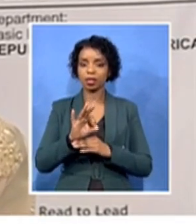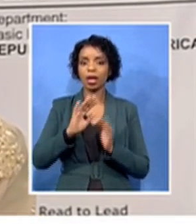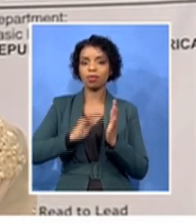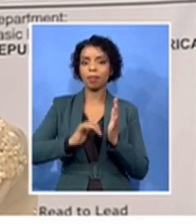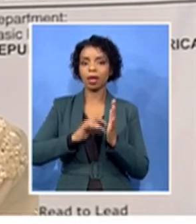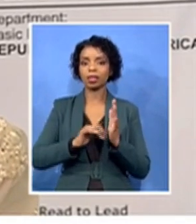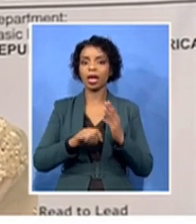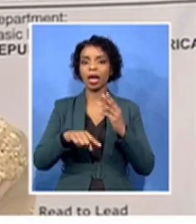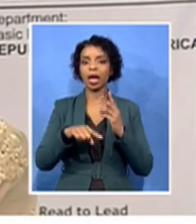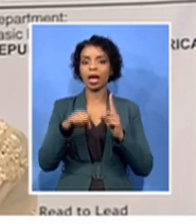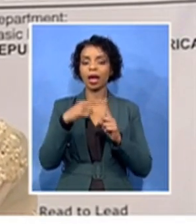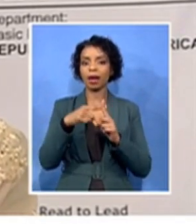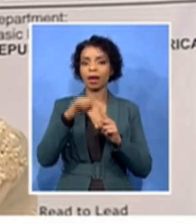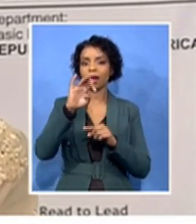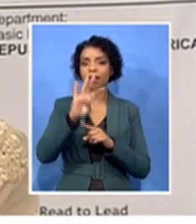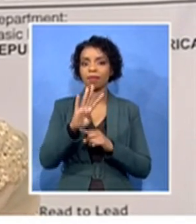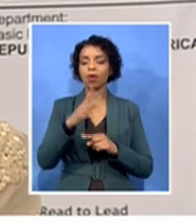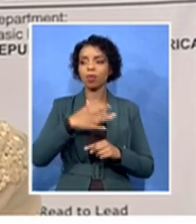we were.